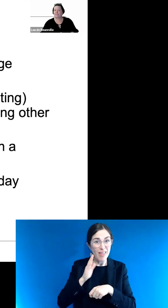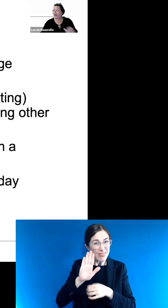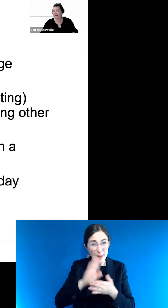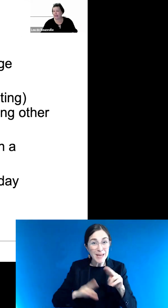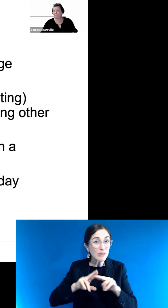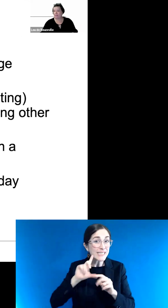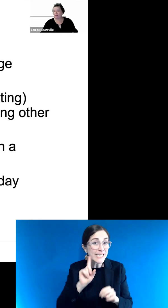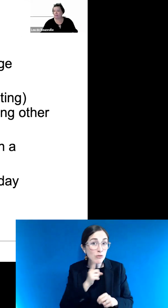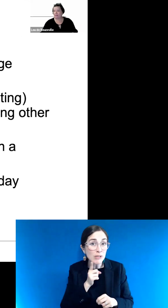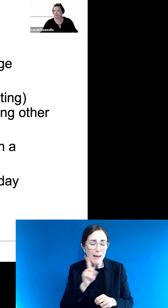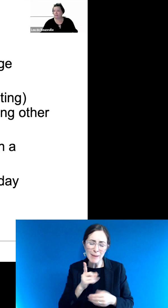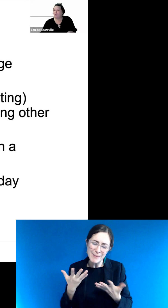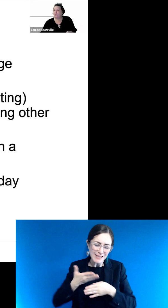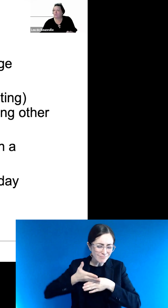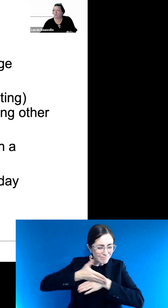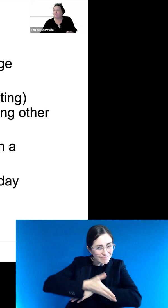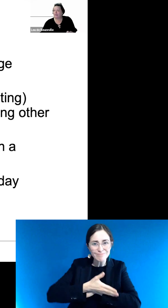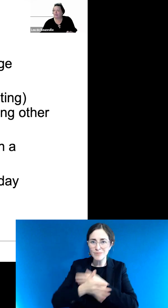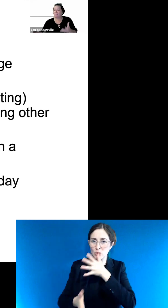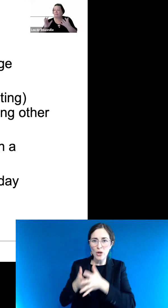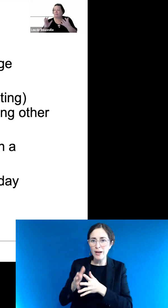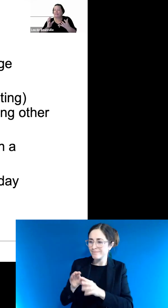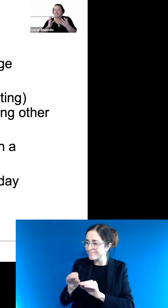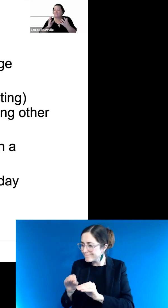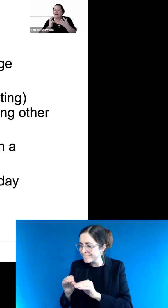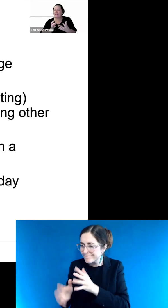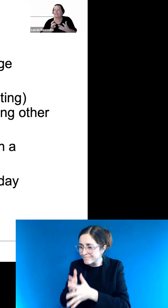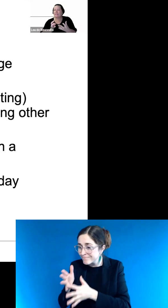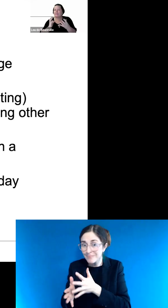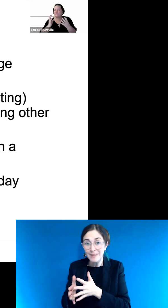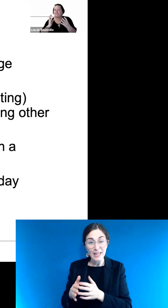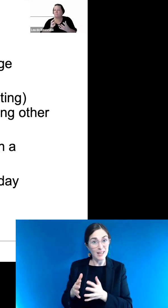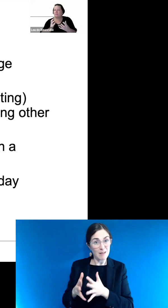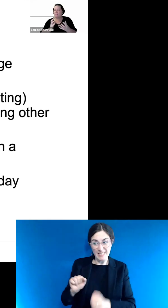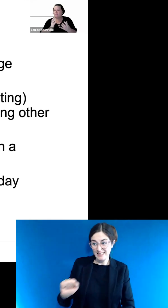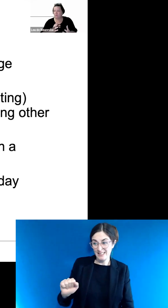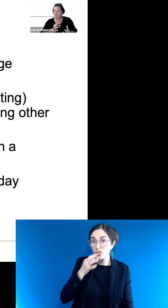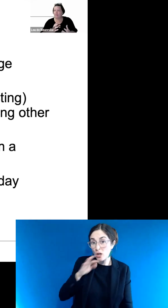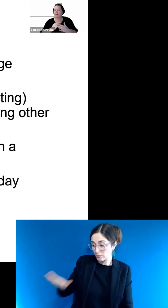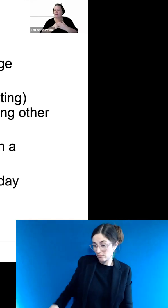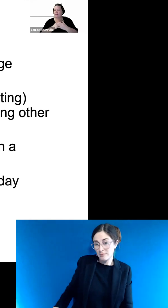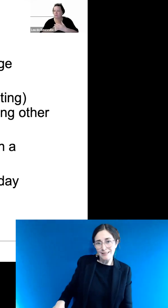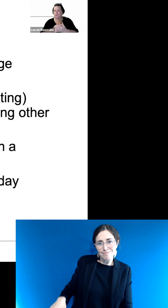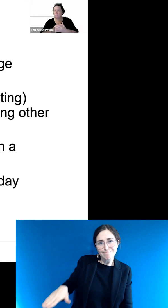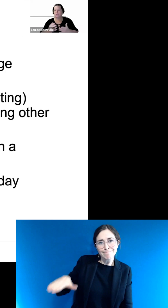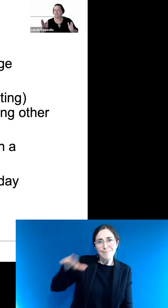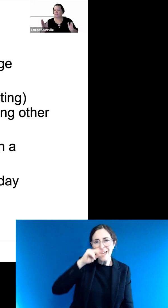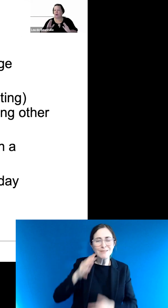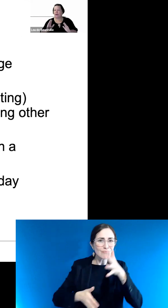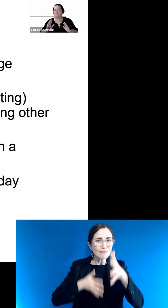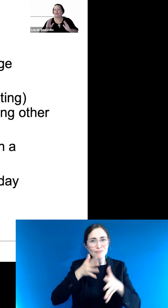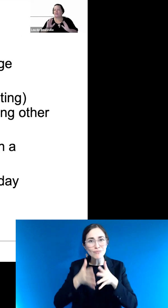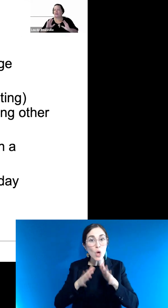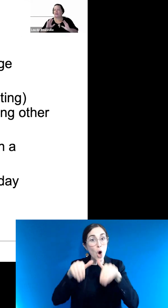to sign everything, even though it's quite English, but the kids have had access from very young to lots and